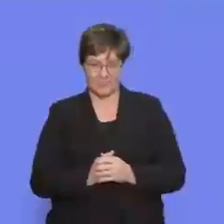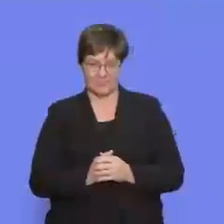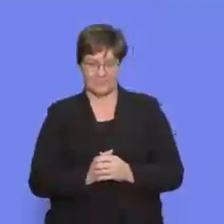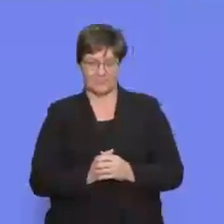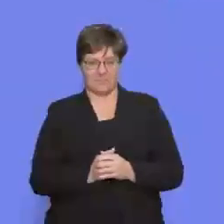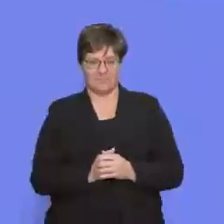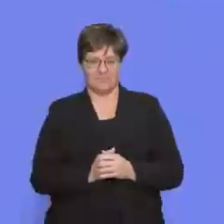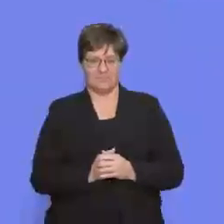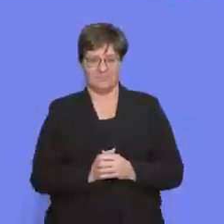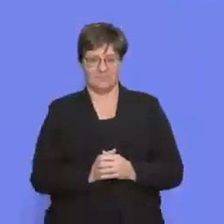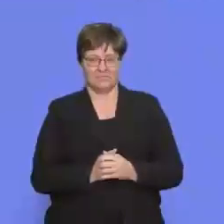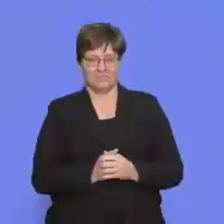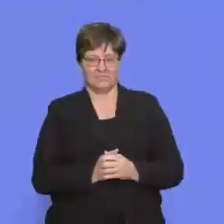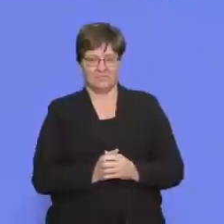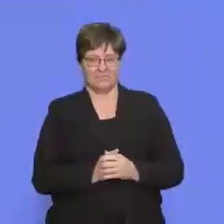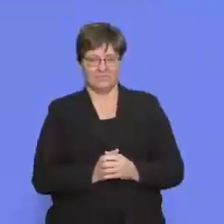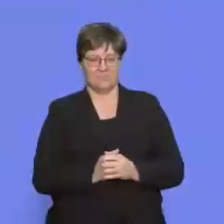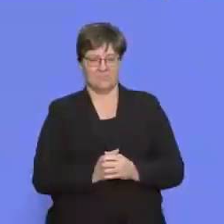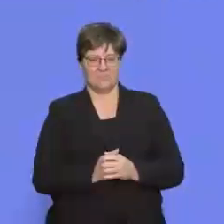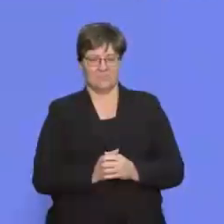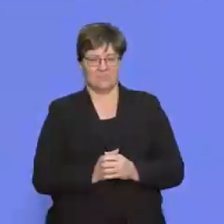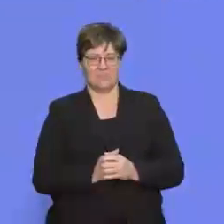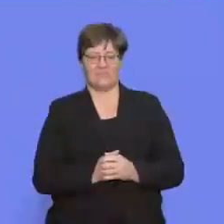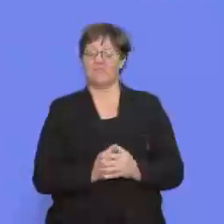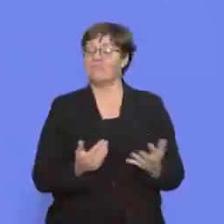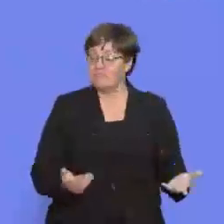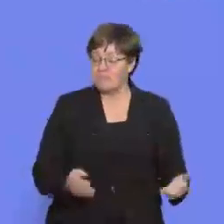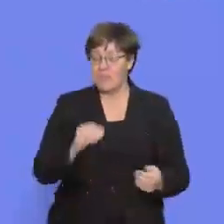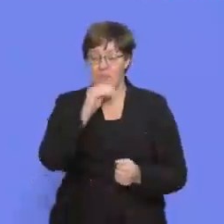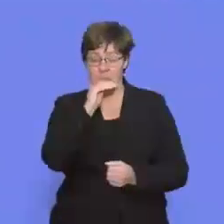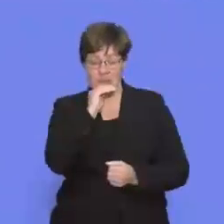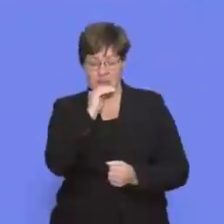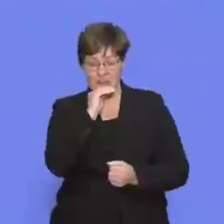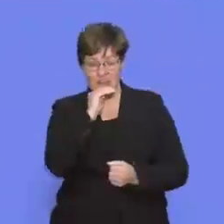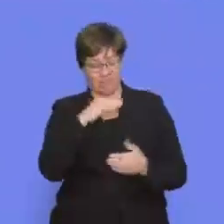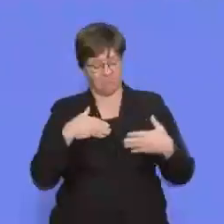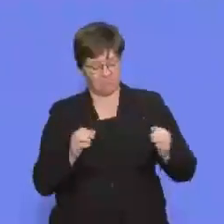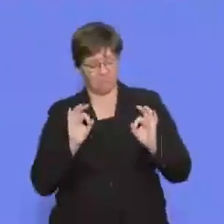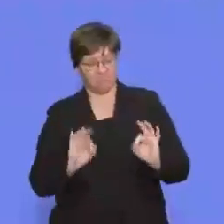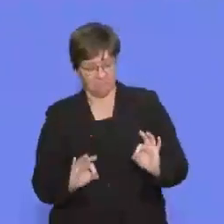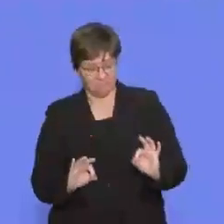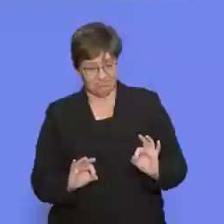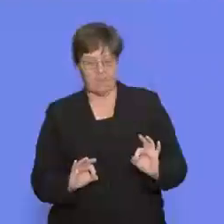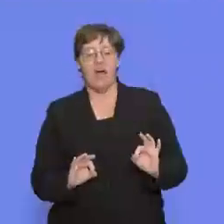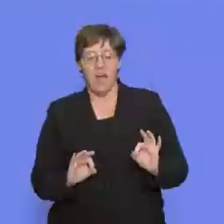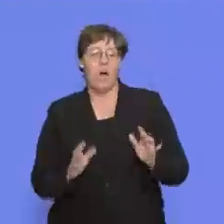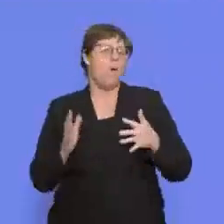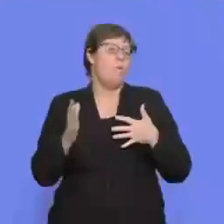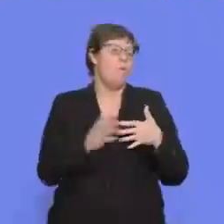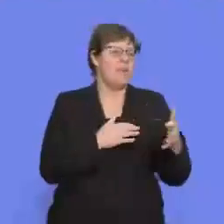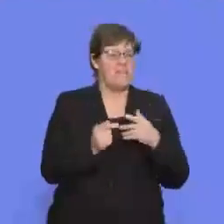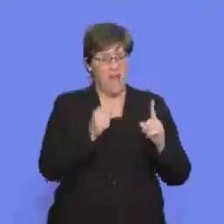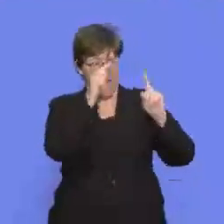restored, which means now whatever was detected as